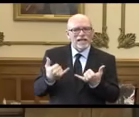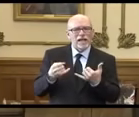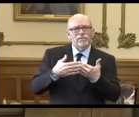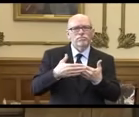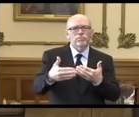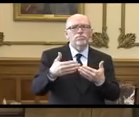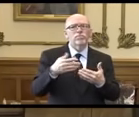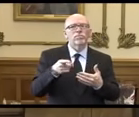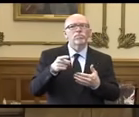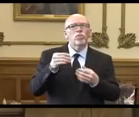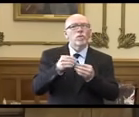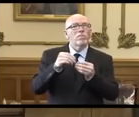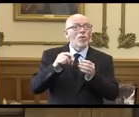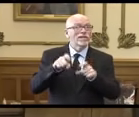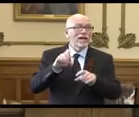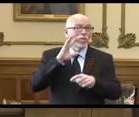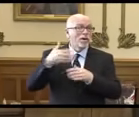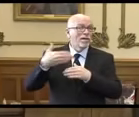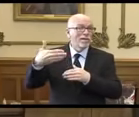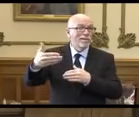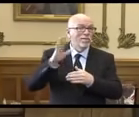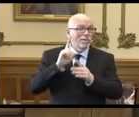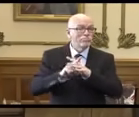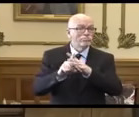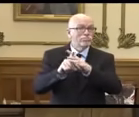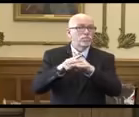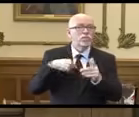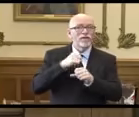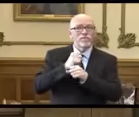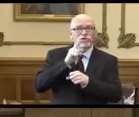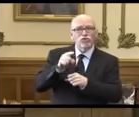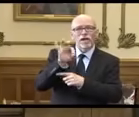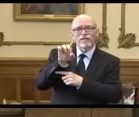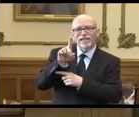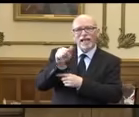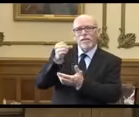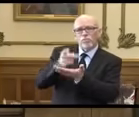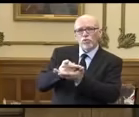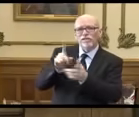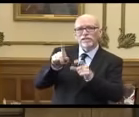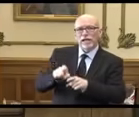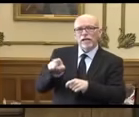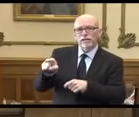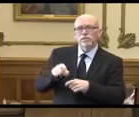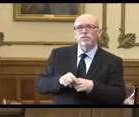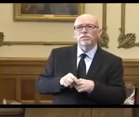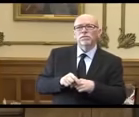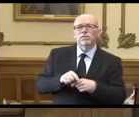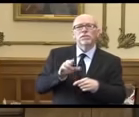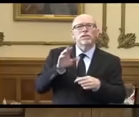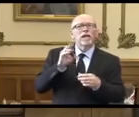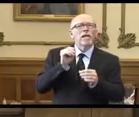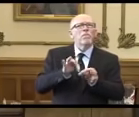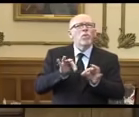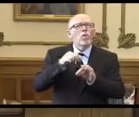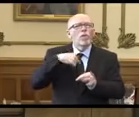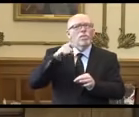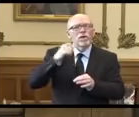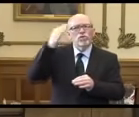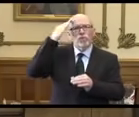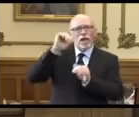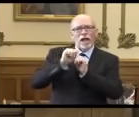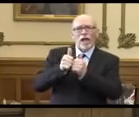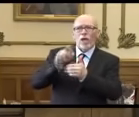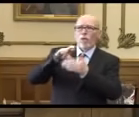additional tests come forward, is that we make sure that these are the FDA approved tests, and more importantly, that we know how to interpret